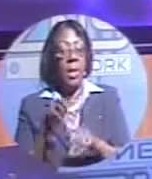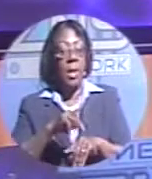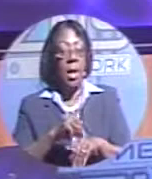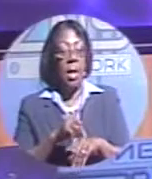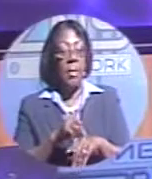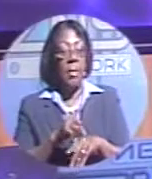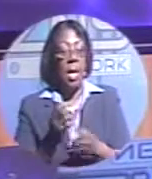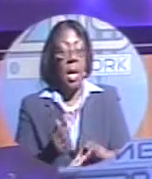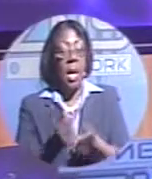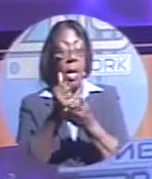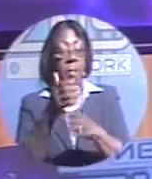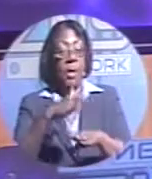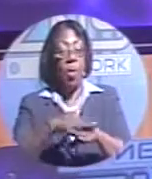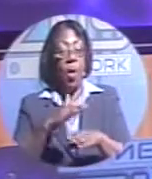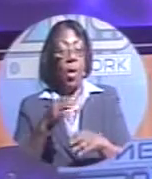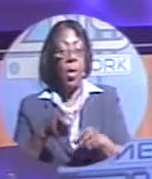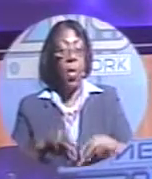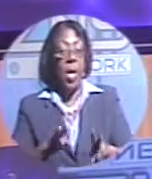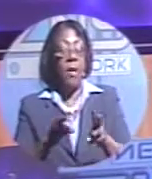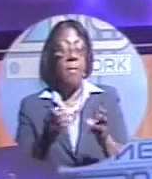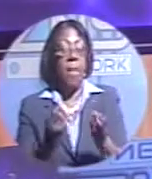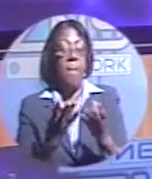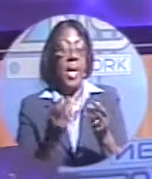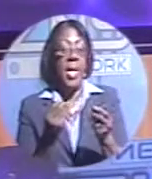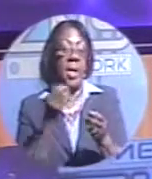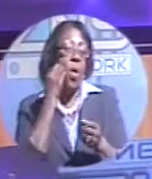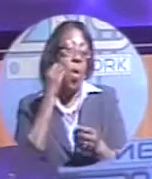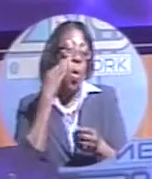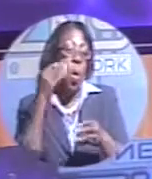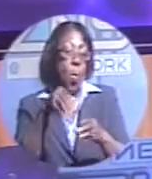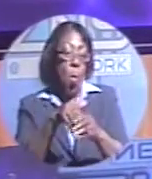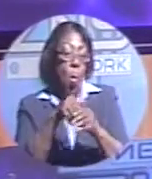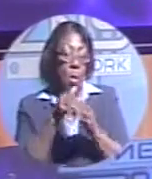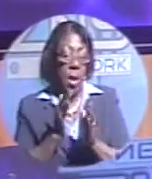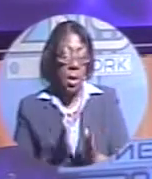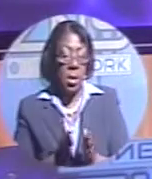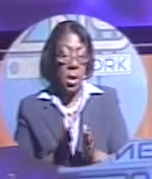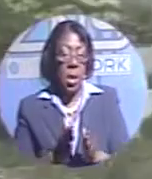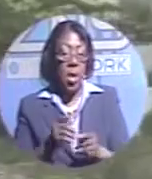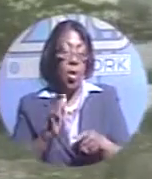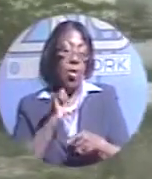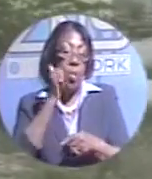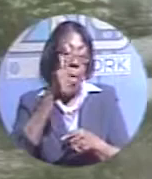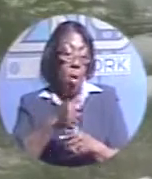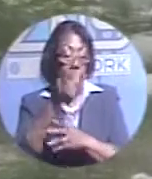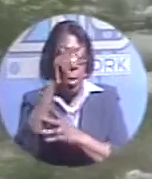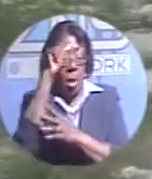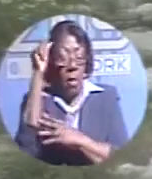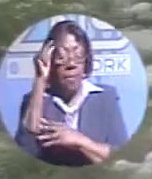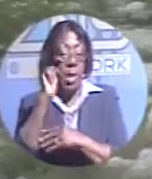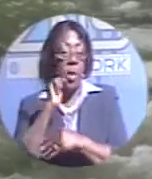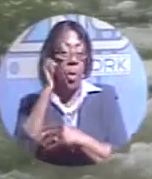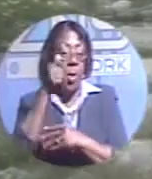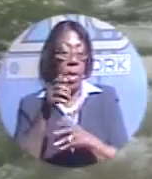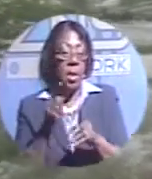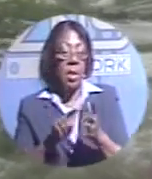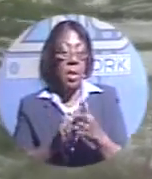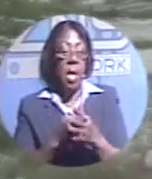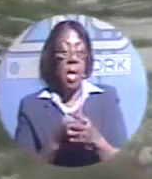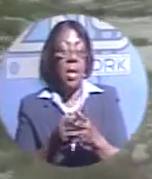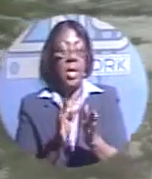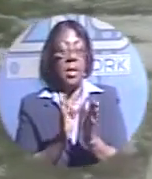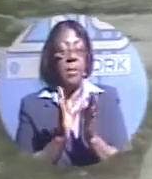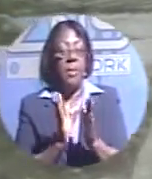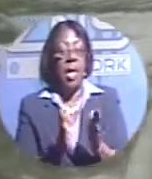is underway for many homeowners. Tomorrow, the government's mortgage relief plan will be launched in an effort to assist hundreds of homeowners